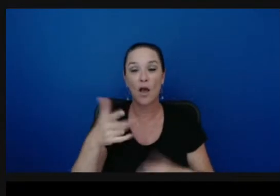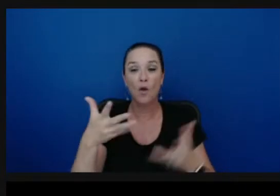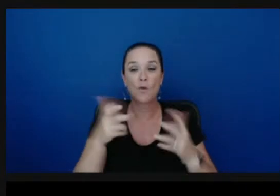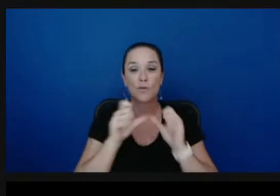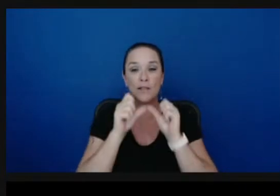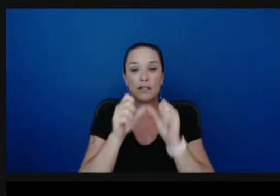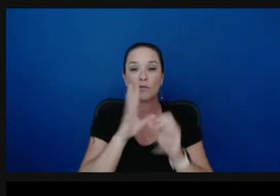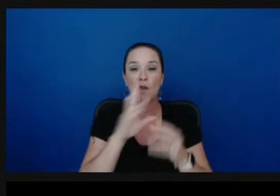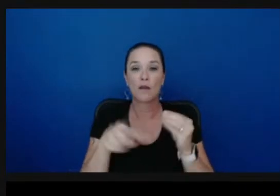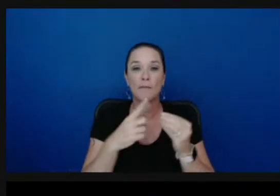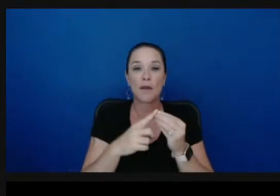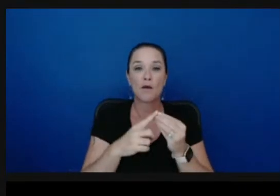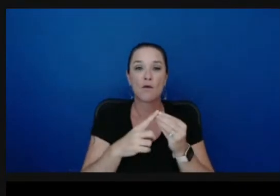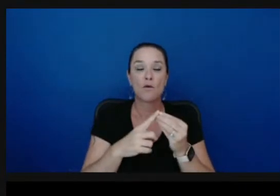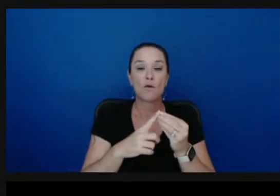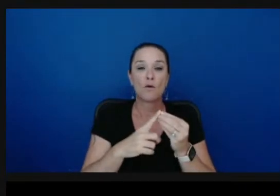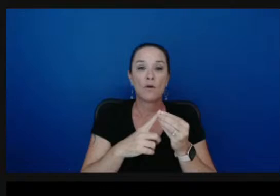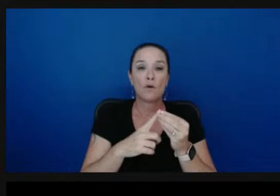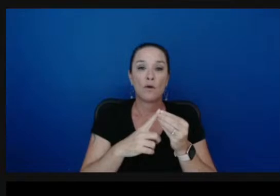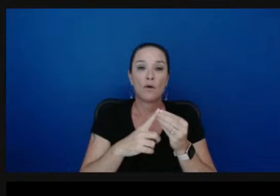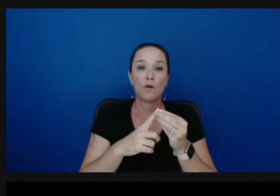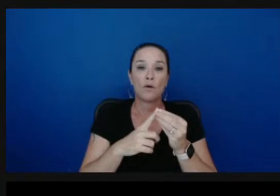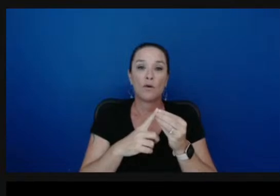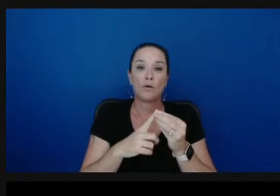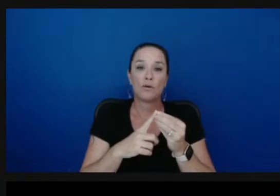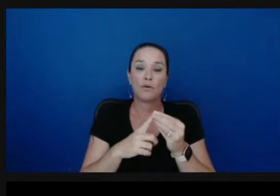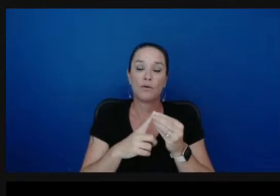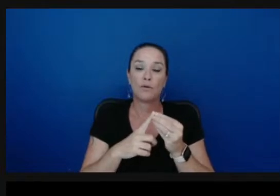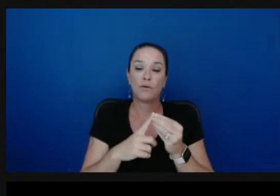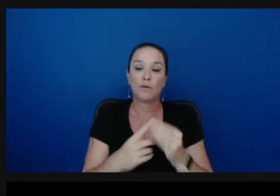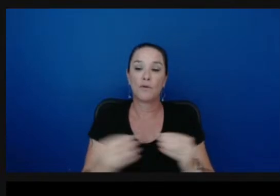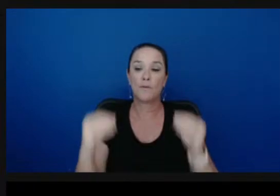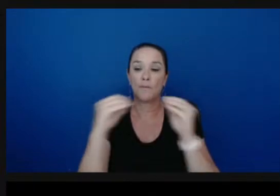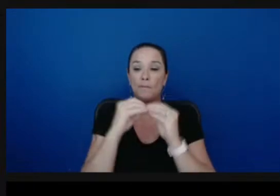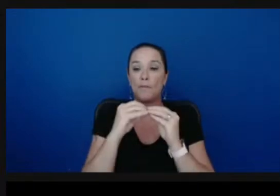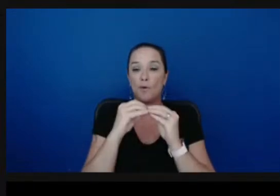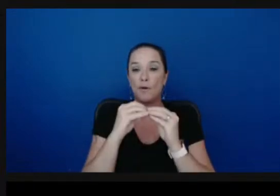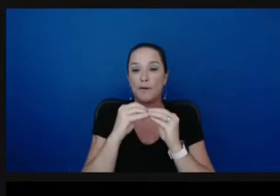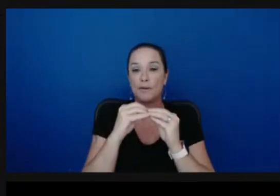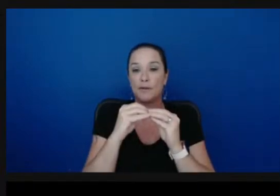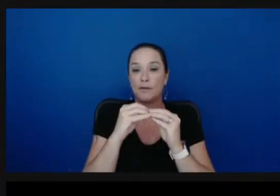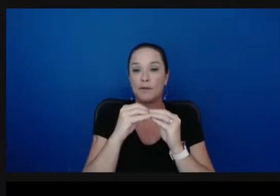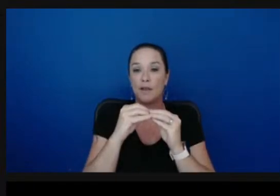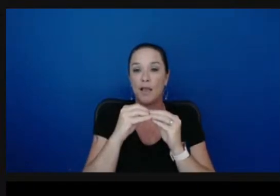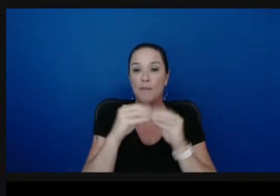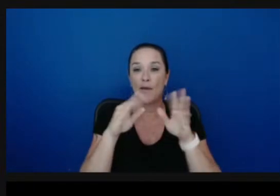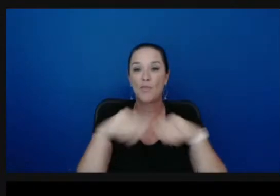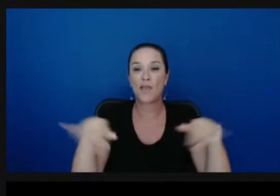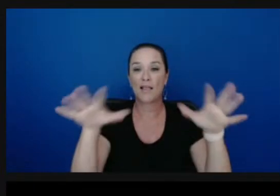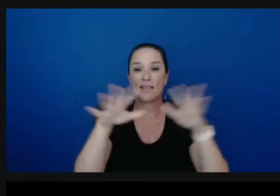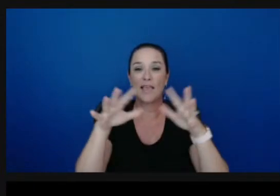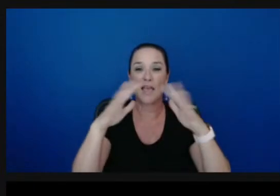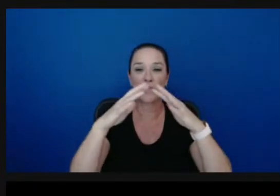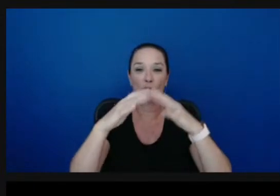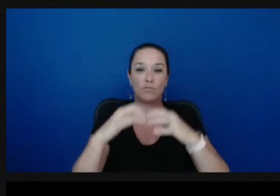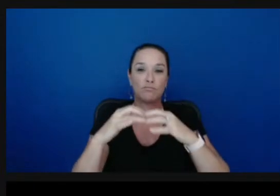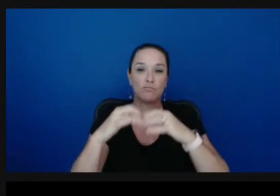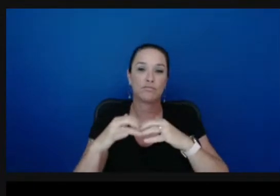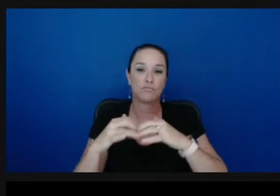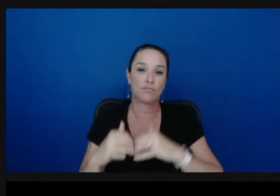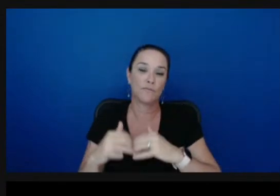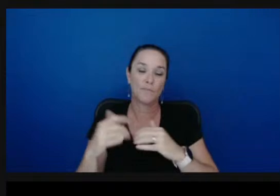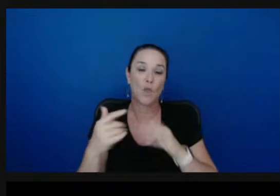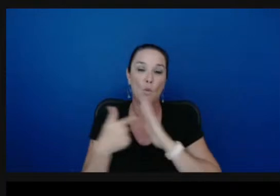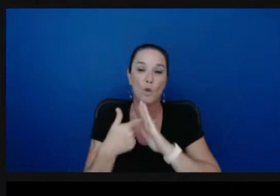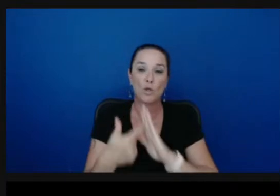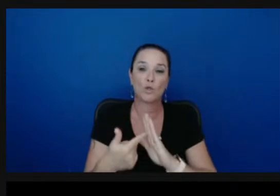about a little bit more of where those landfalls occurred. And we showed this map last week